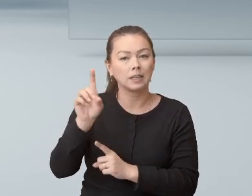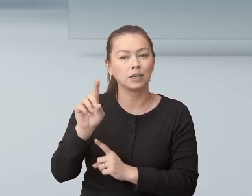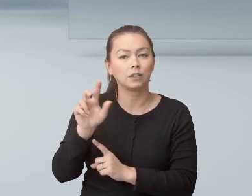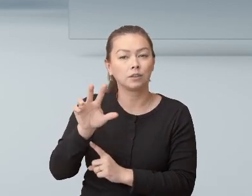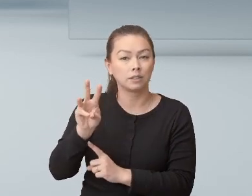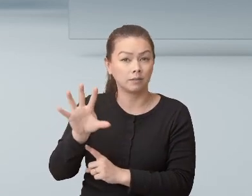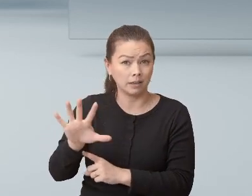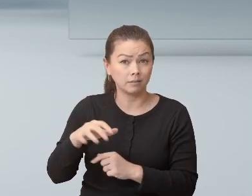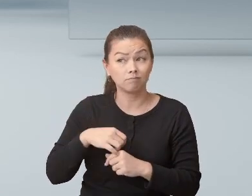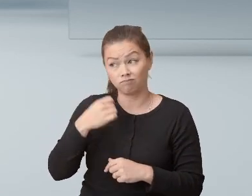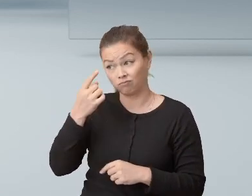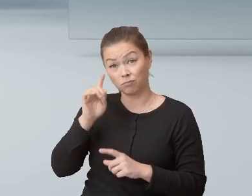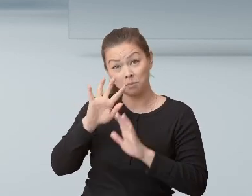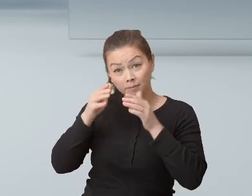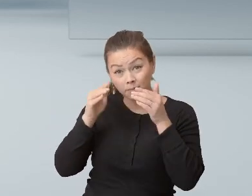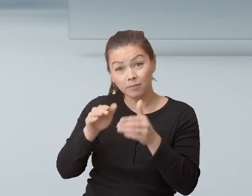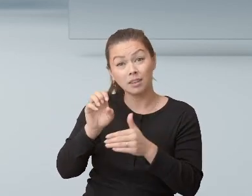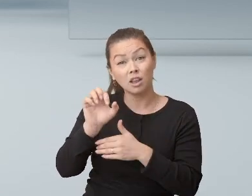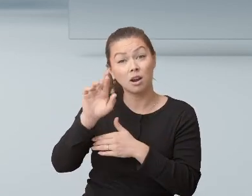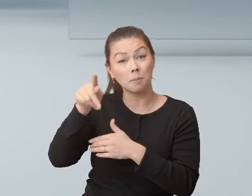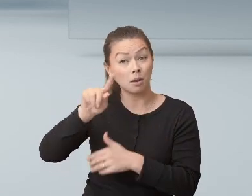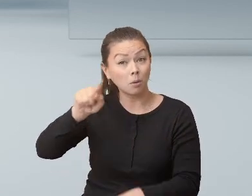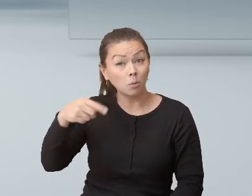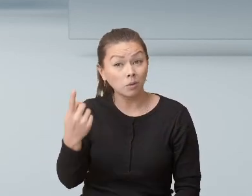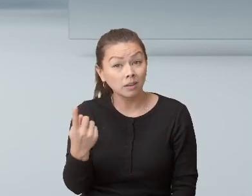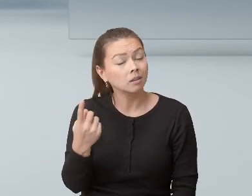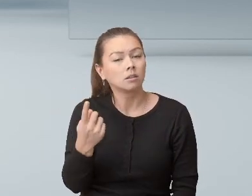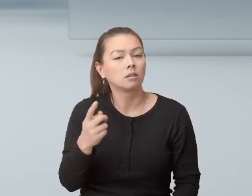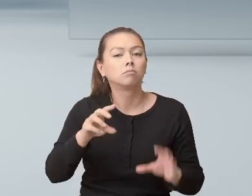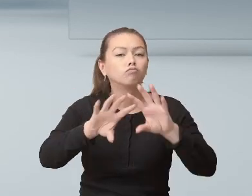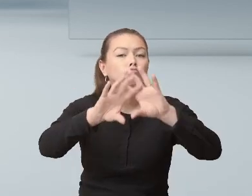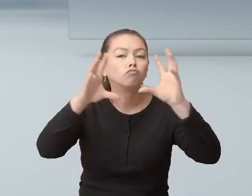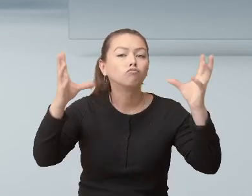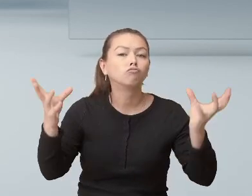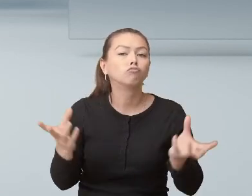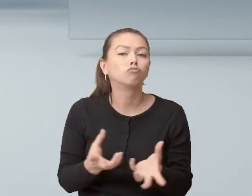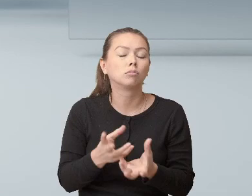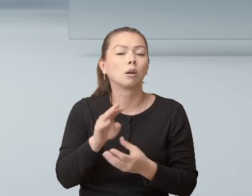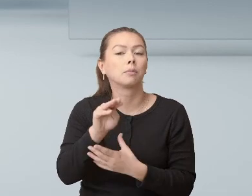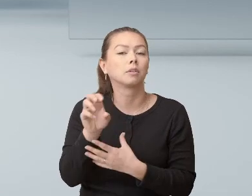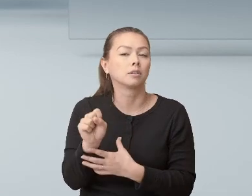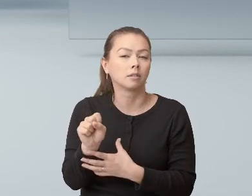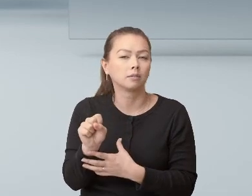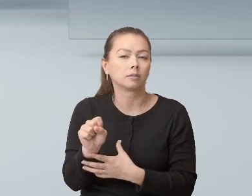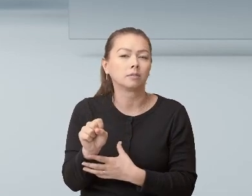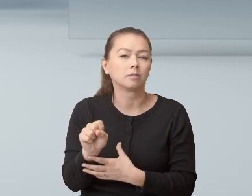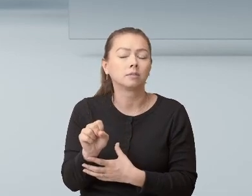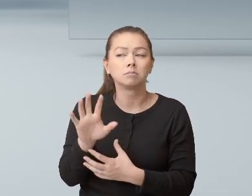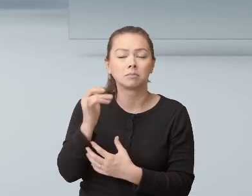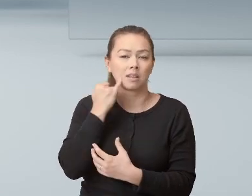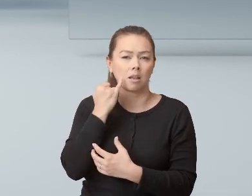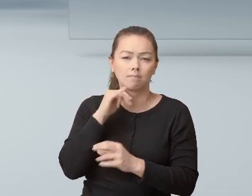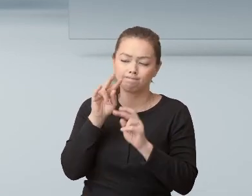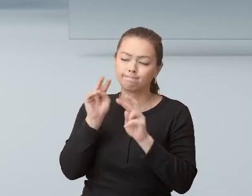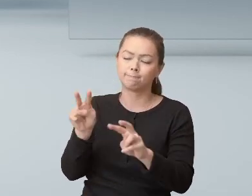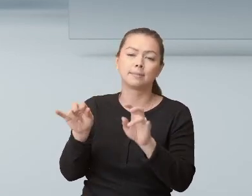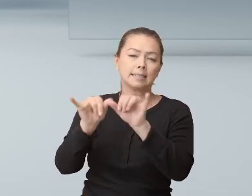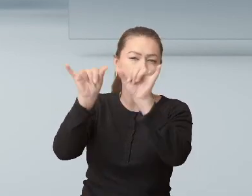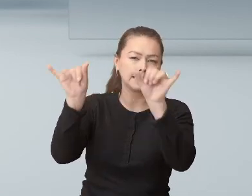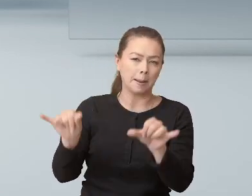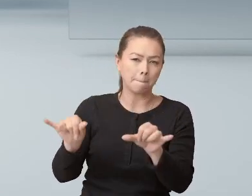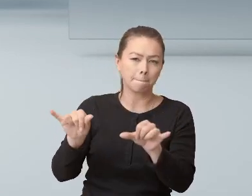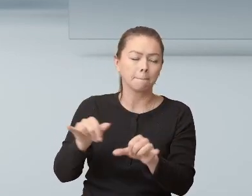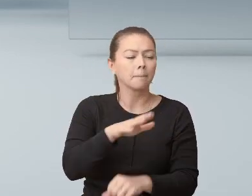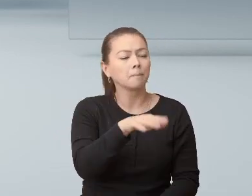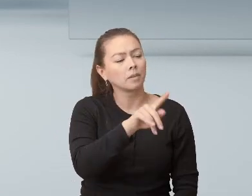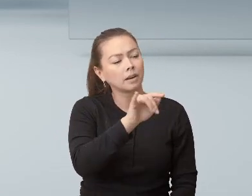we don't just do ERPs. We do the whole Microsoft stack. So when we're looking at a system, Tim, many times